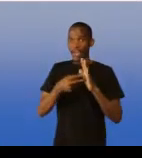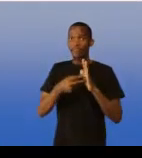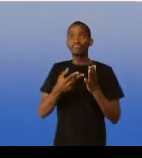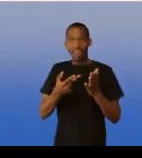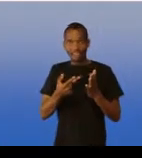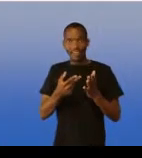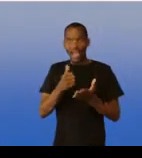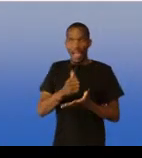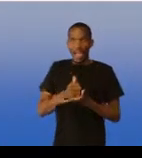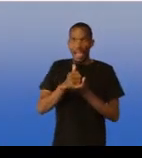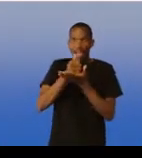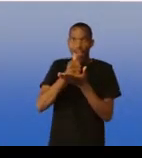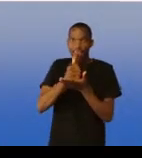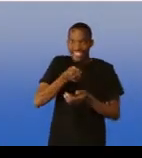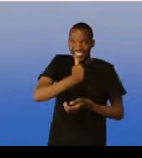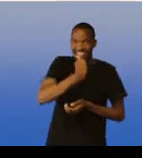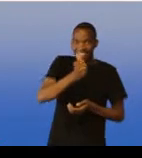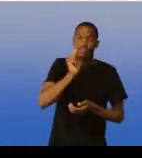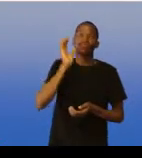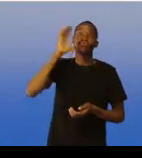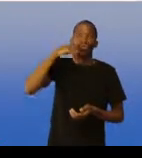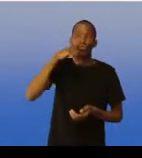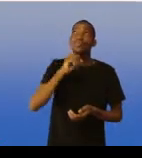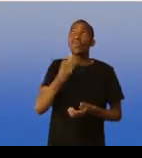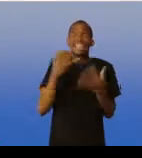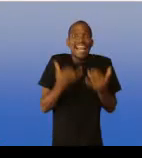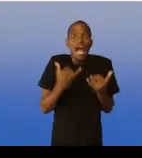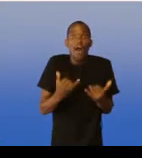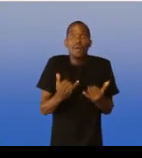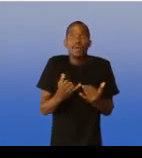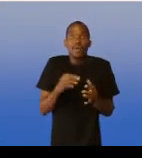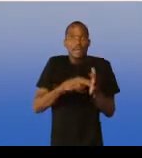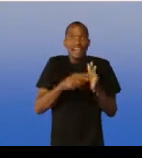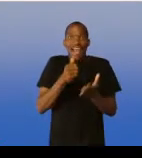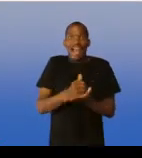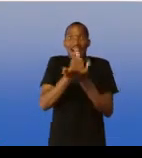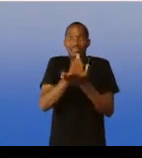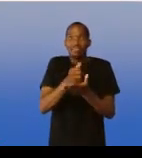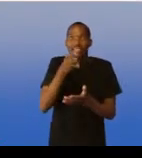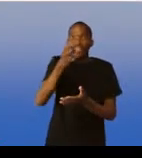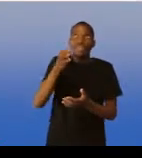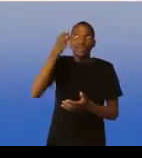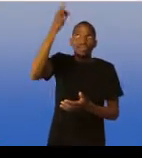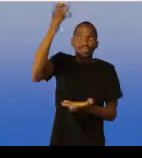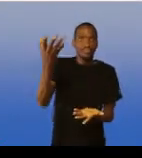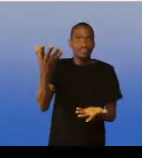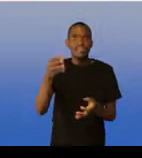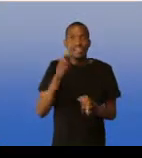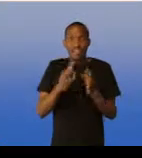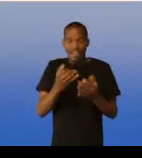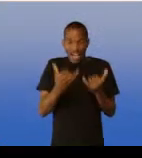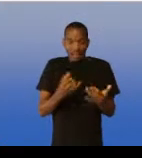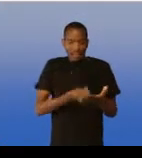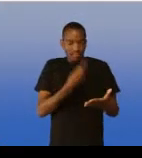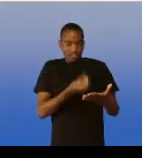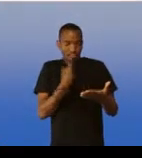on your health for tomorrow. You are not building up for now. You know, if I take my medication today, I know I'm saving my life the